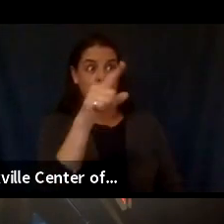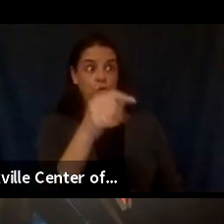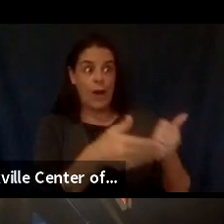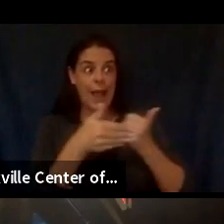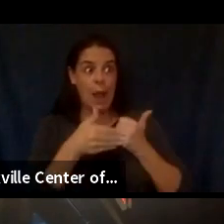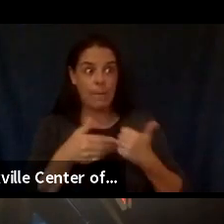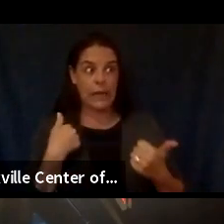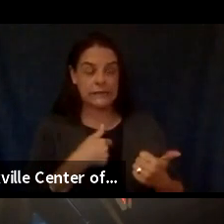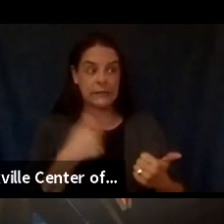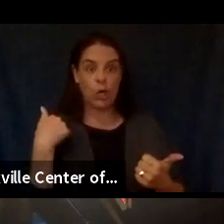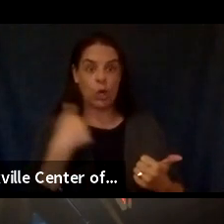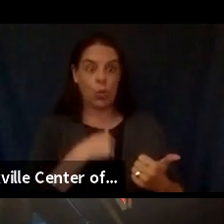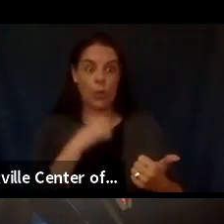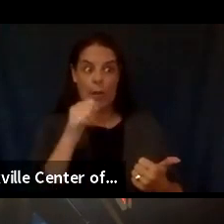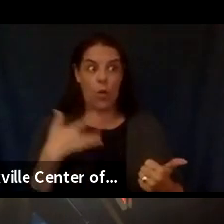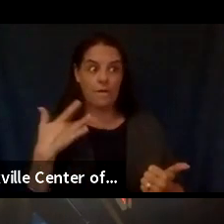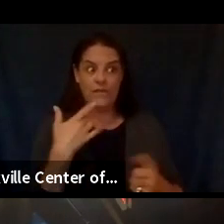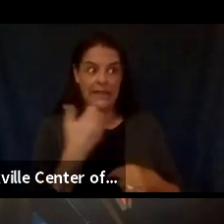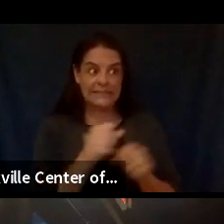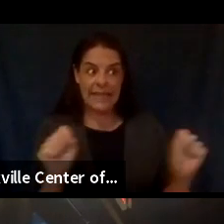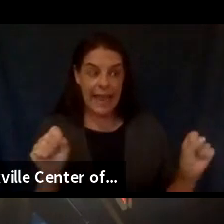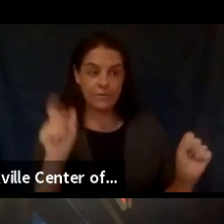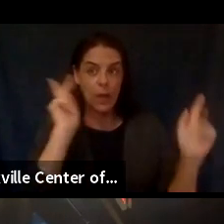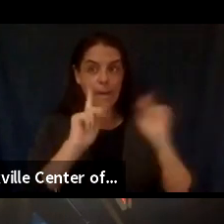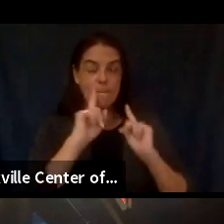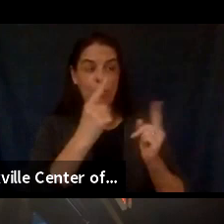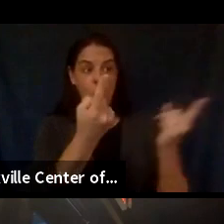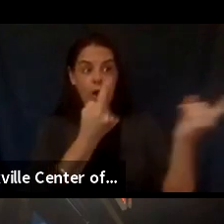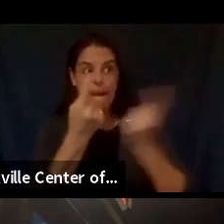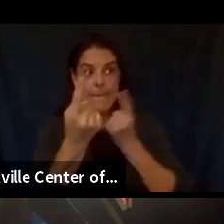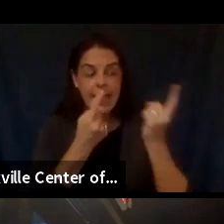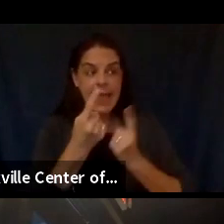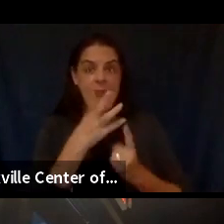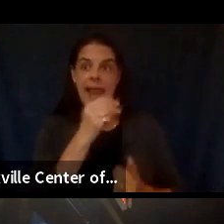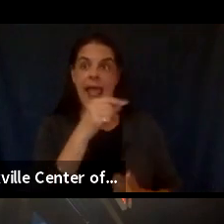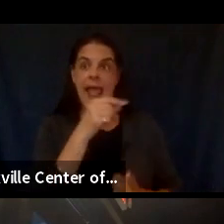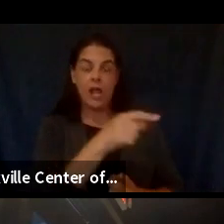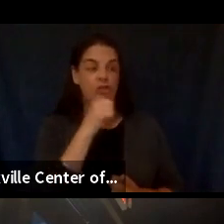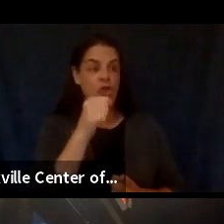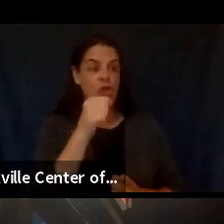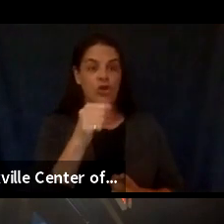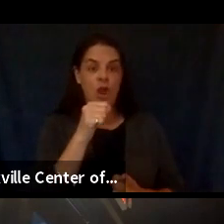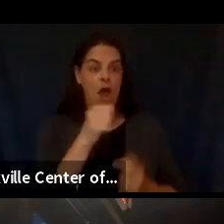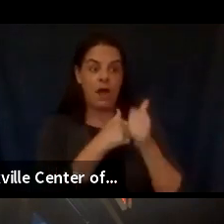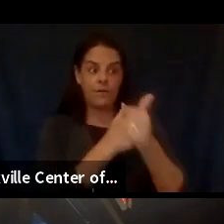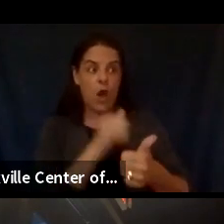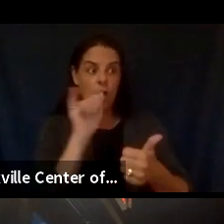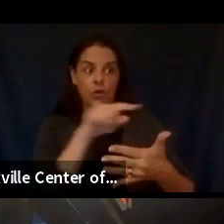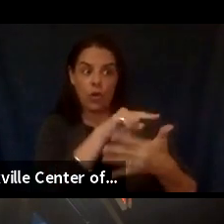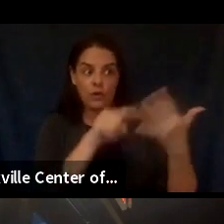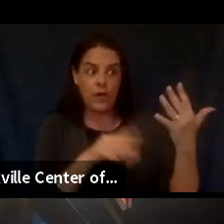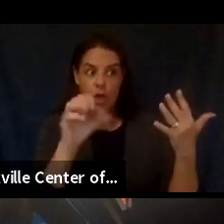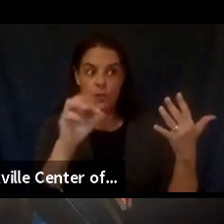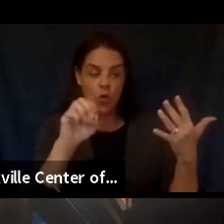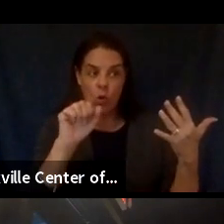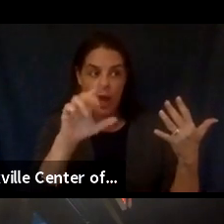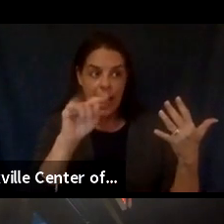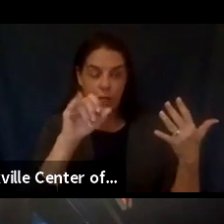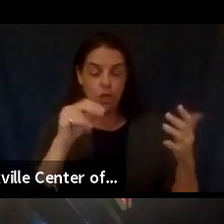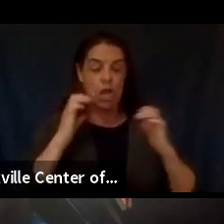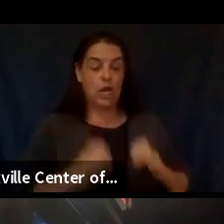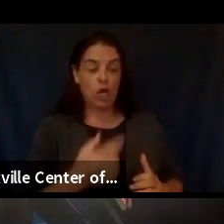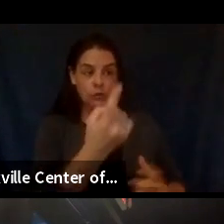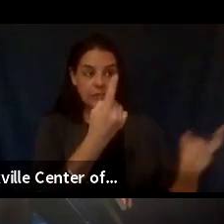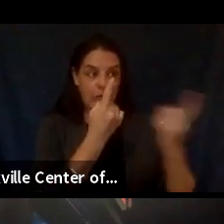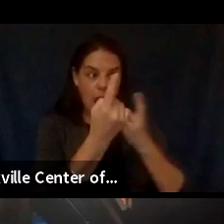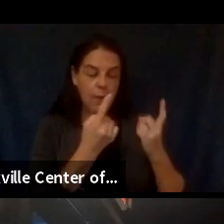out. We don't feel safe. People are coming in and they're not observing the 5 core actions. Customers are coming